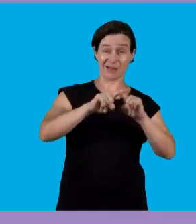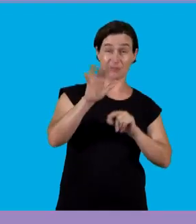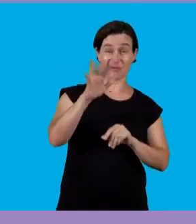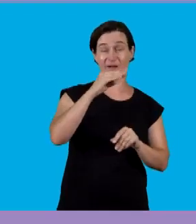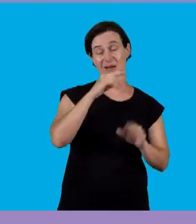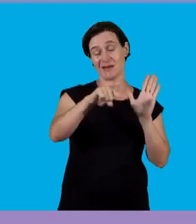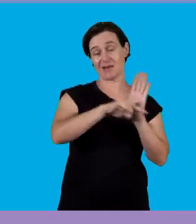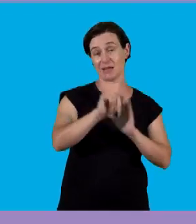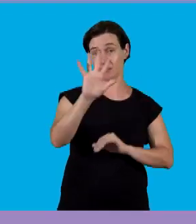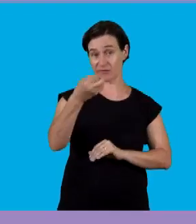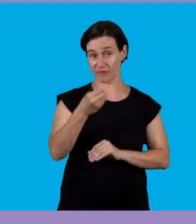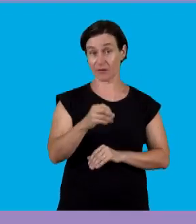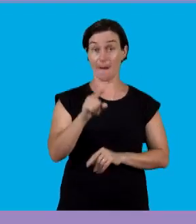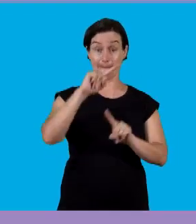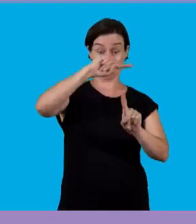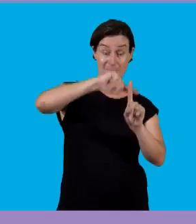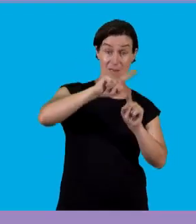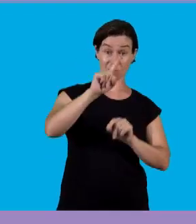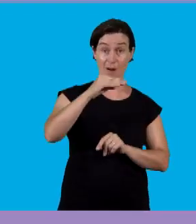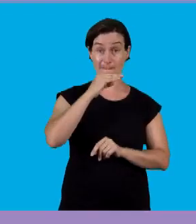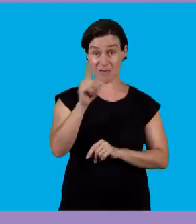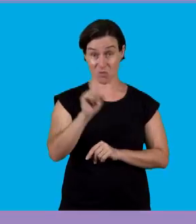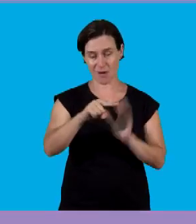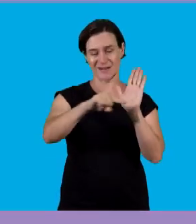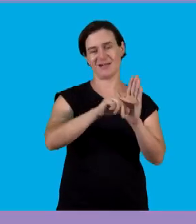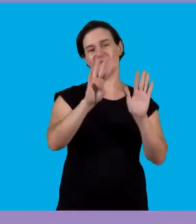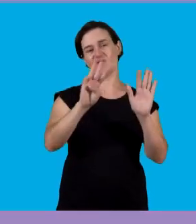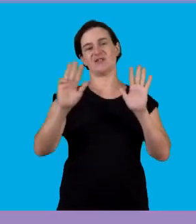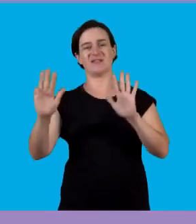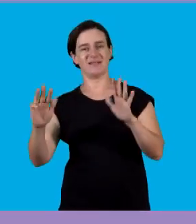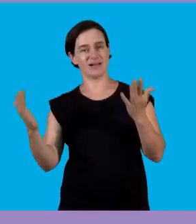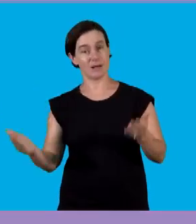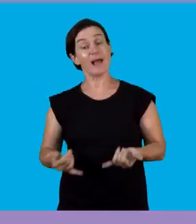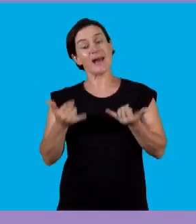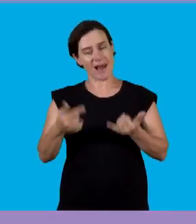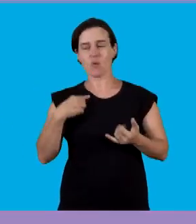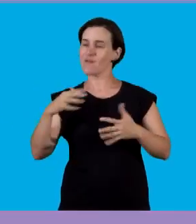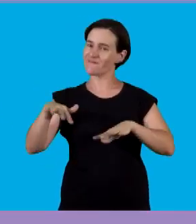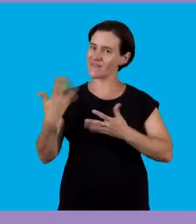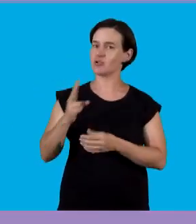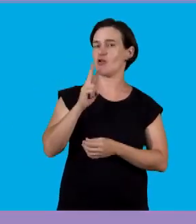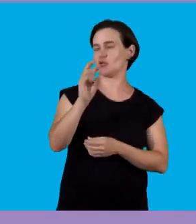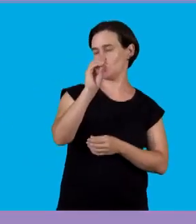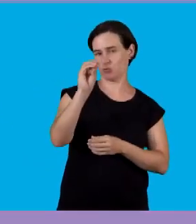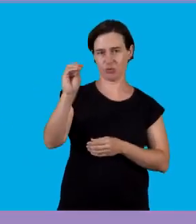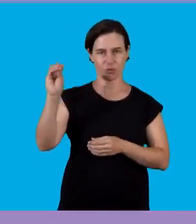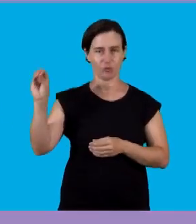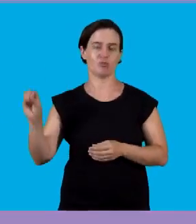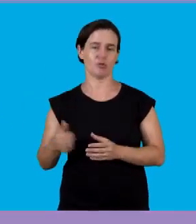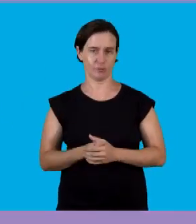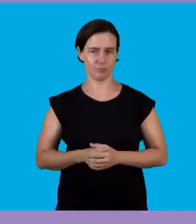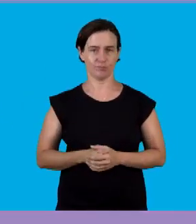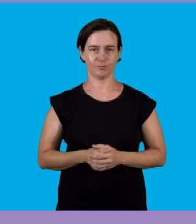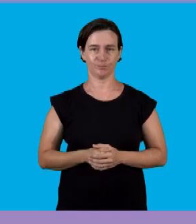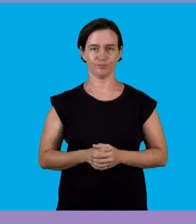is a negative 49. So there you have it. We have now determined our output